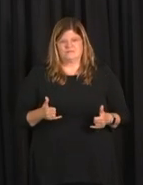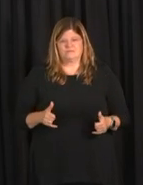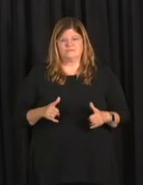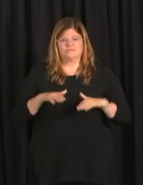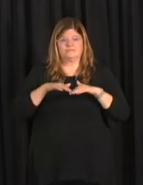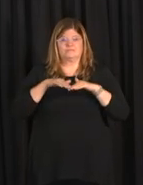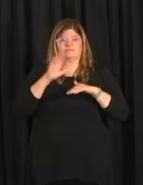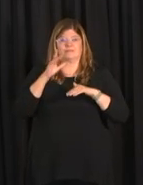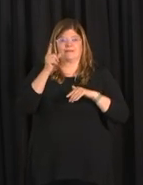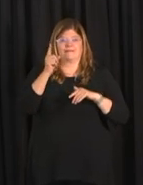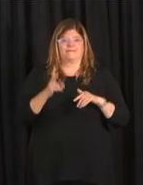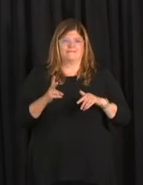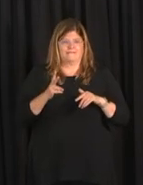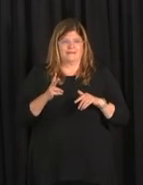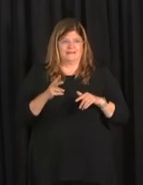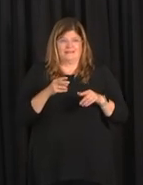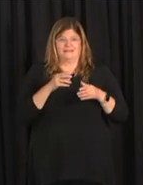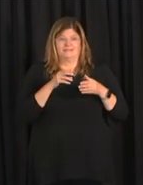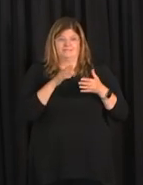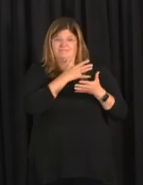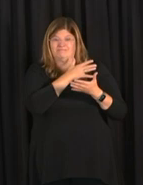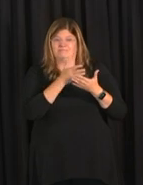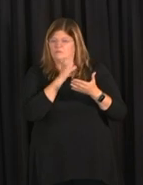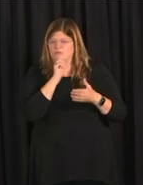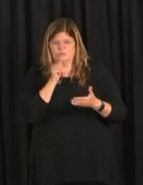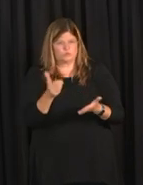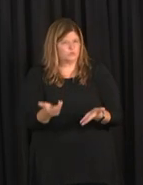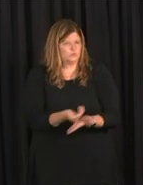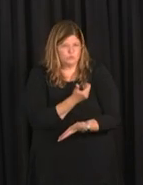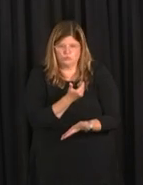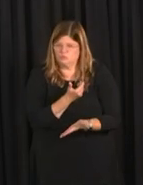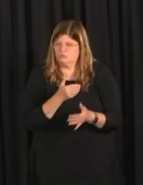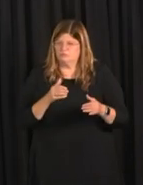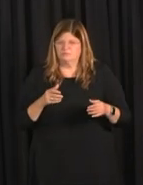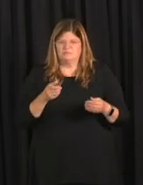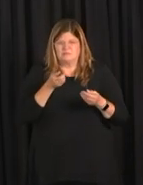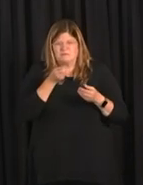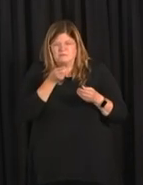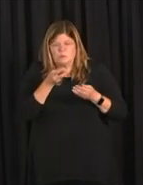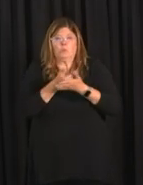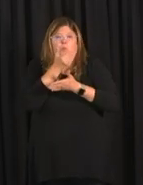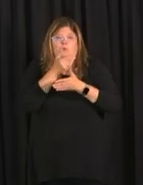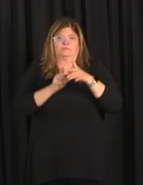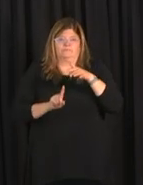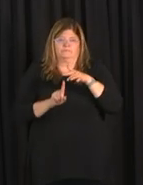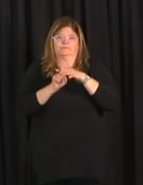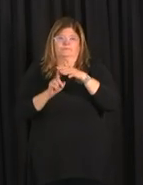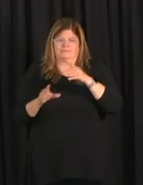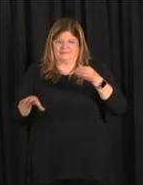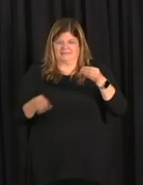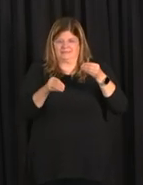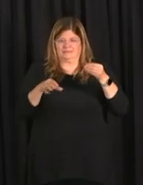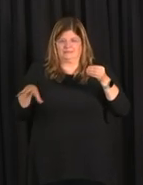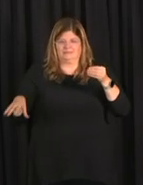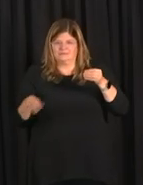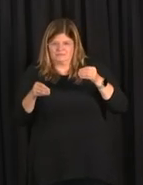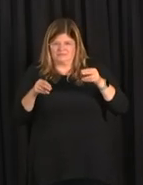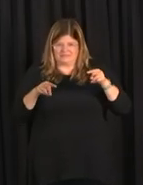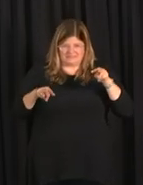Over half of them are not new. And there are new ones that we have been looking at when we talked